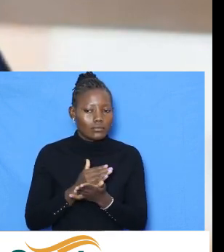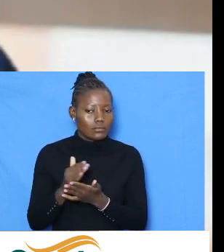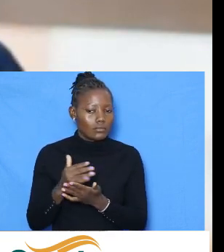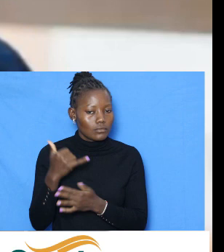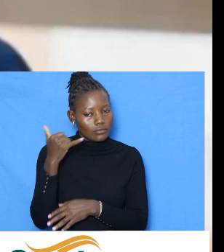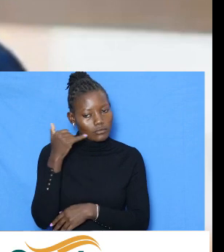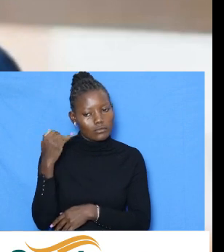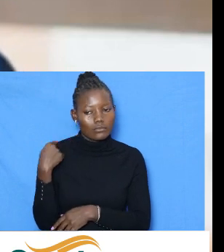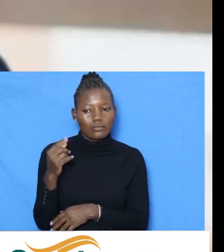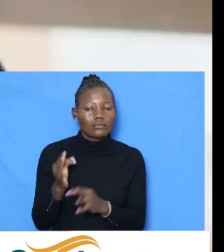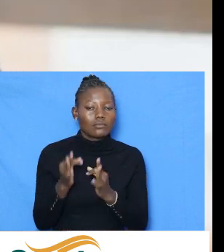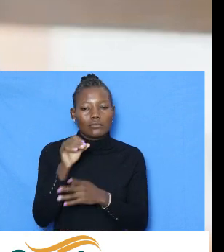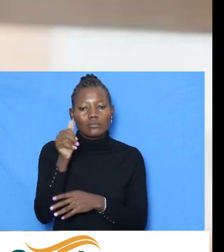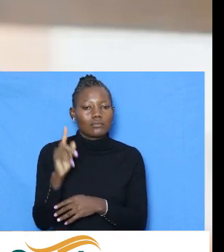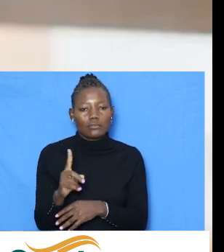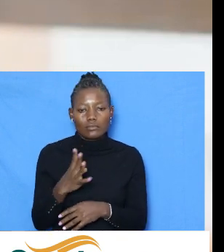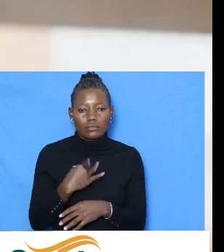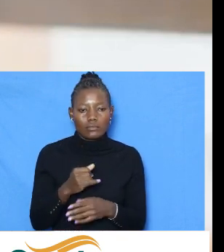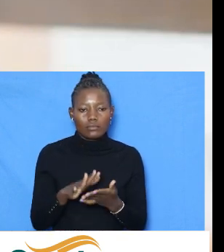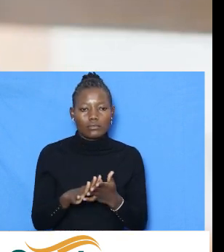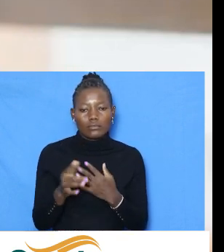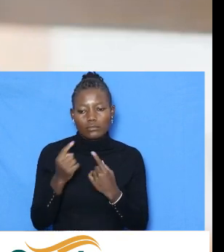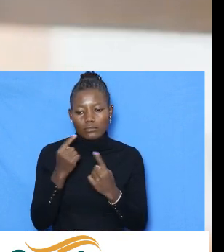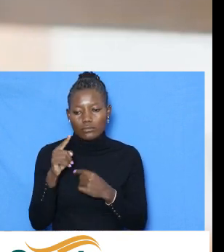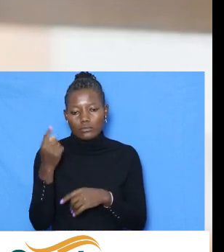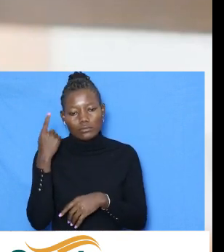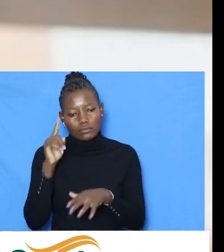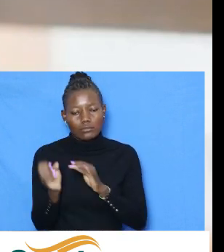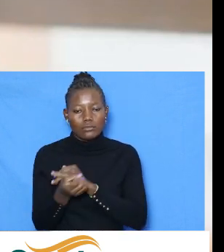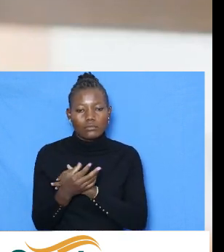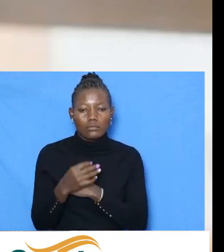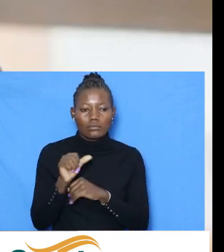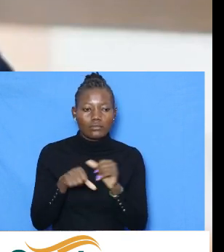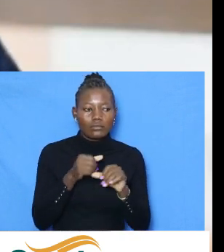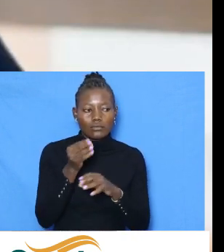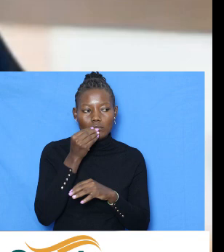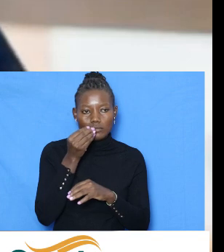case anyone would like to reach out to you for advice in terms of food and,